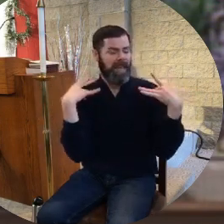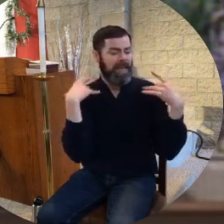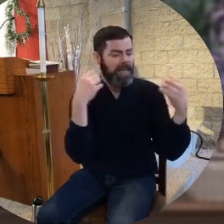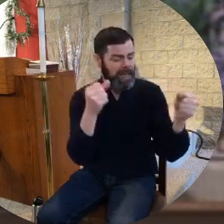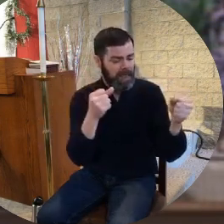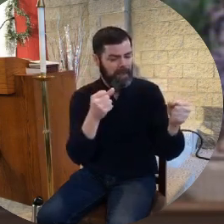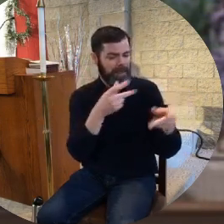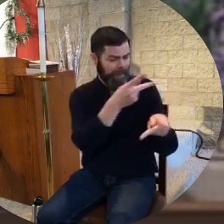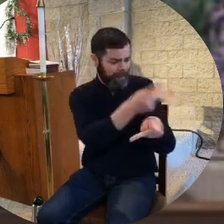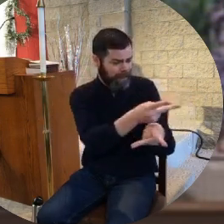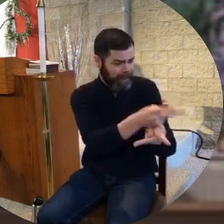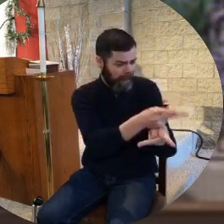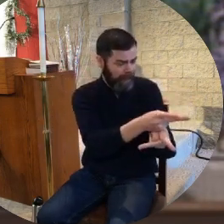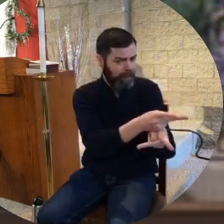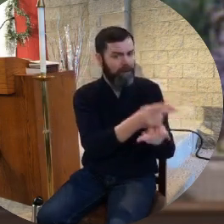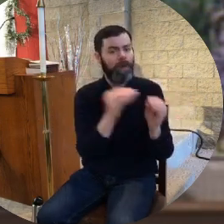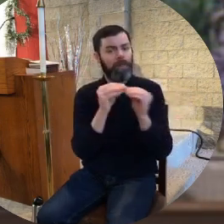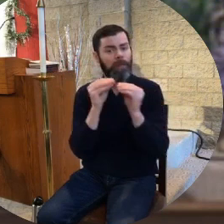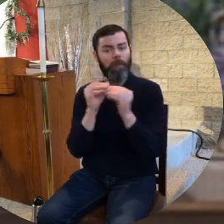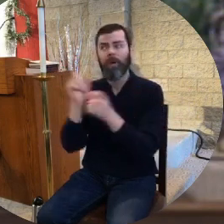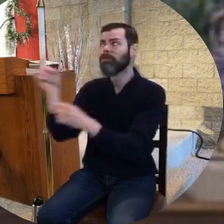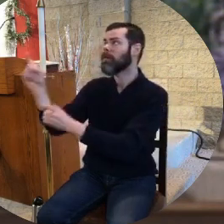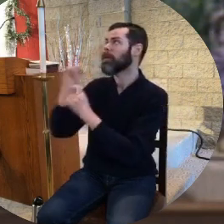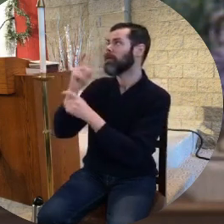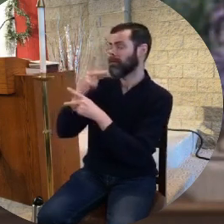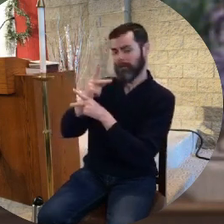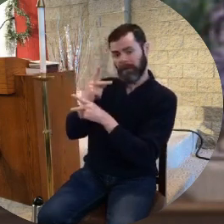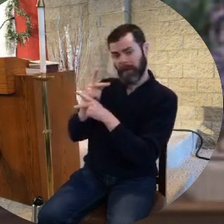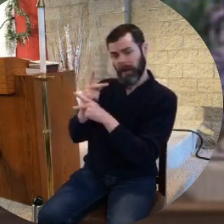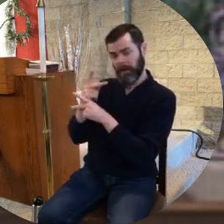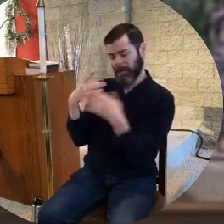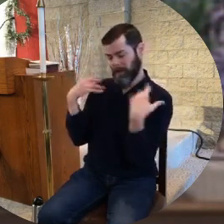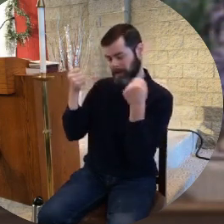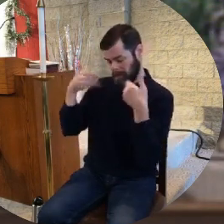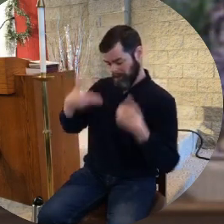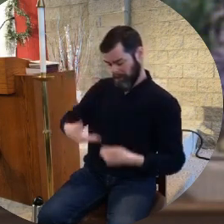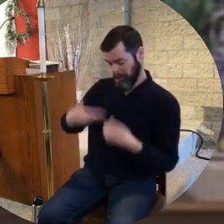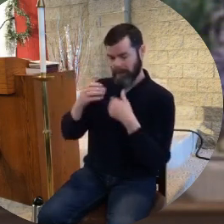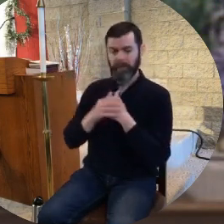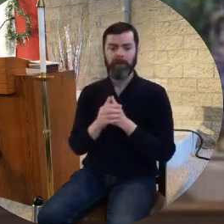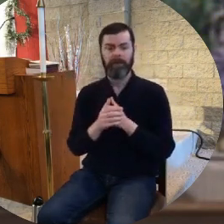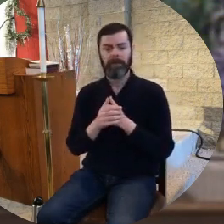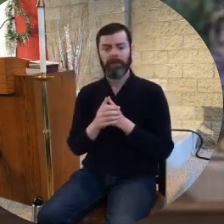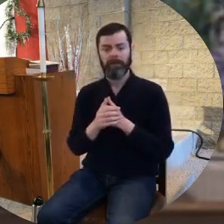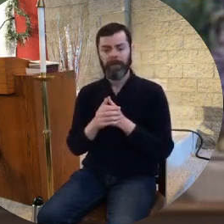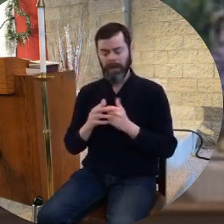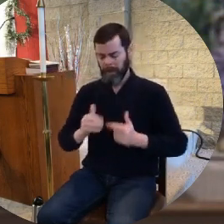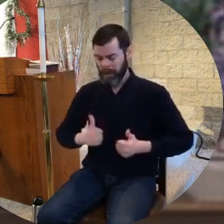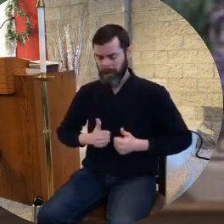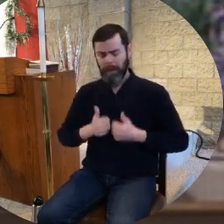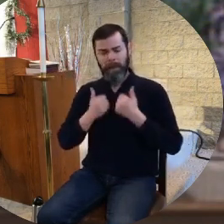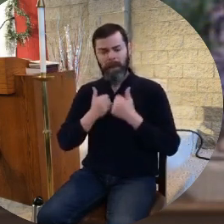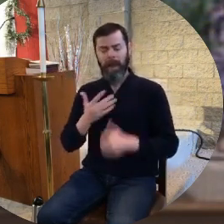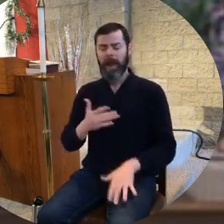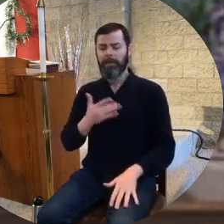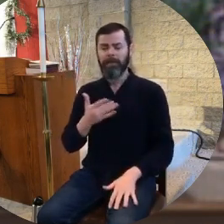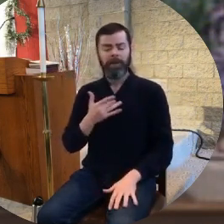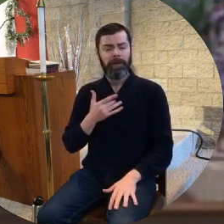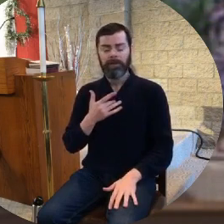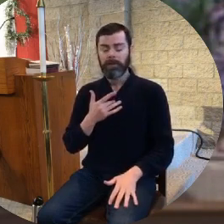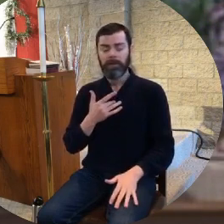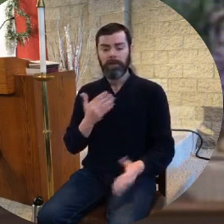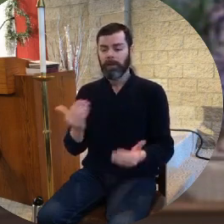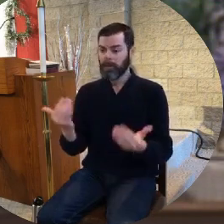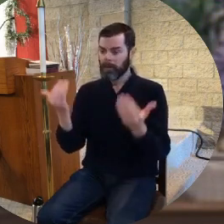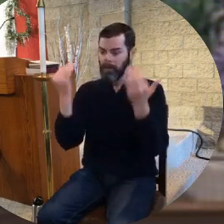and easier by the day. Life seems to be so fair, so rich, so abundant, and love is